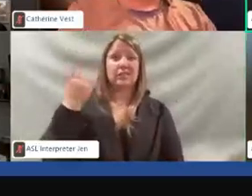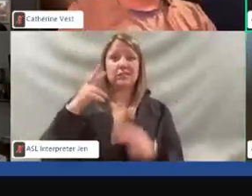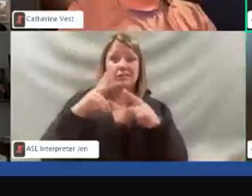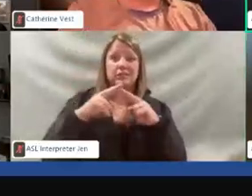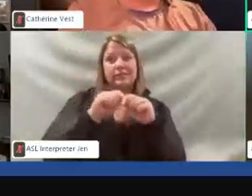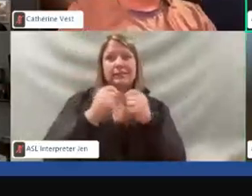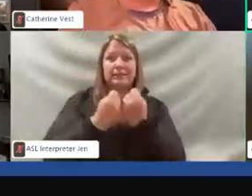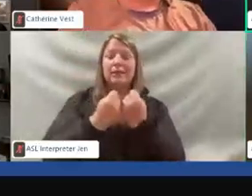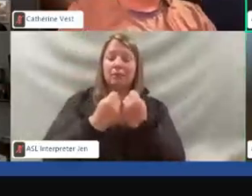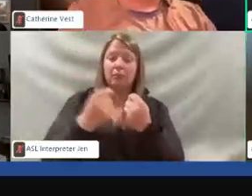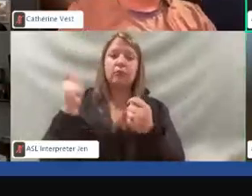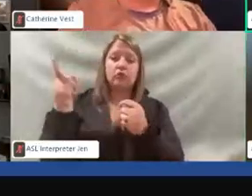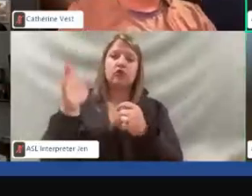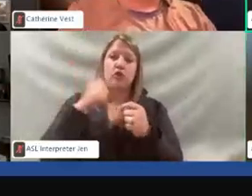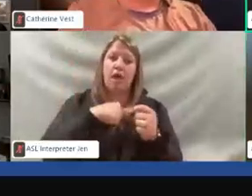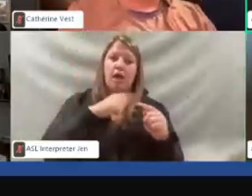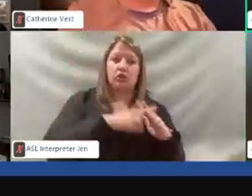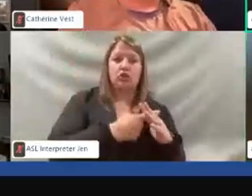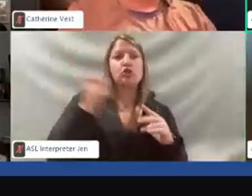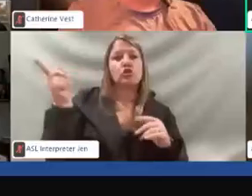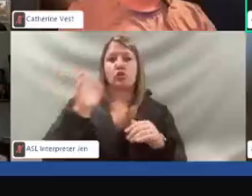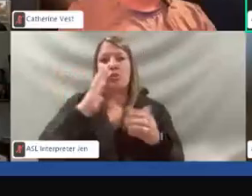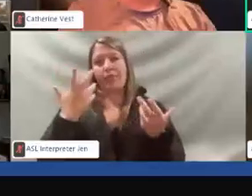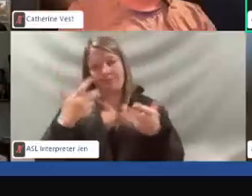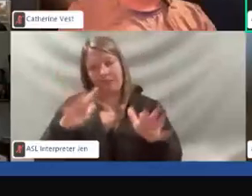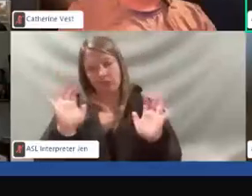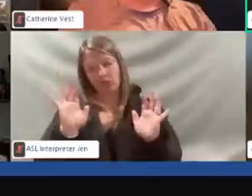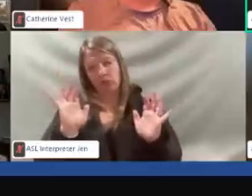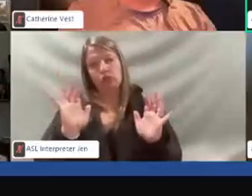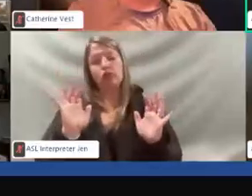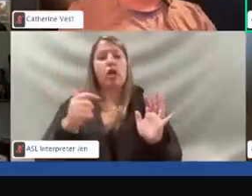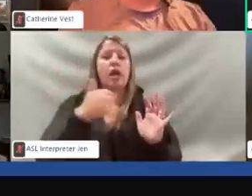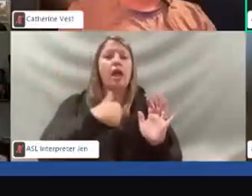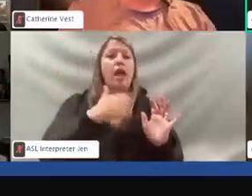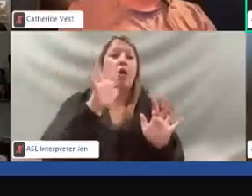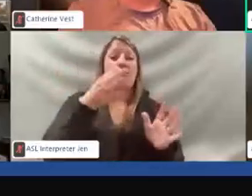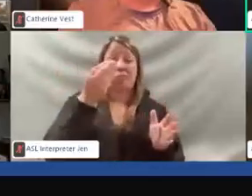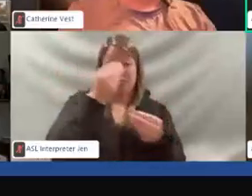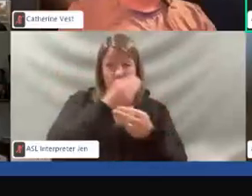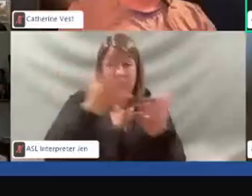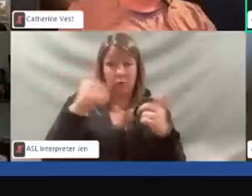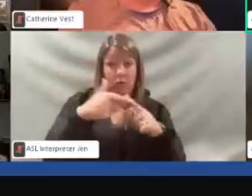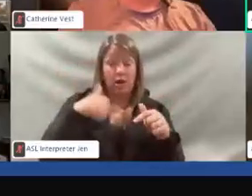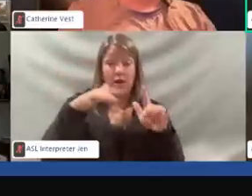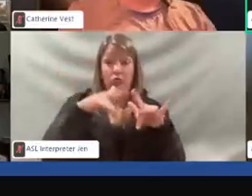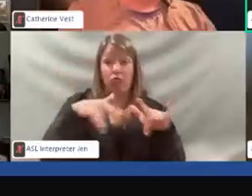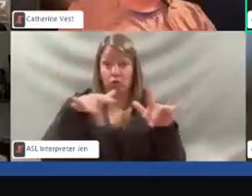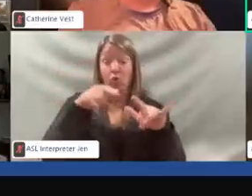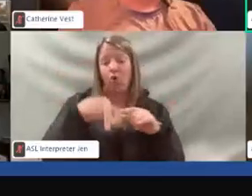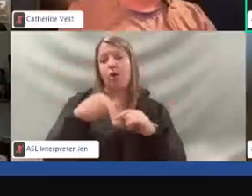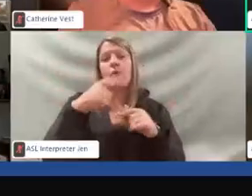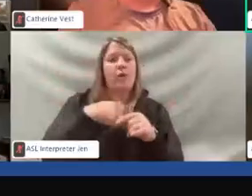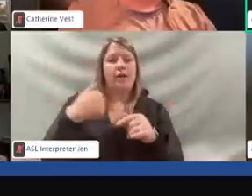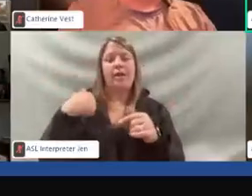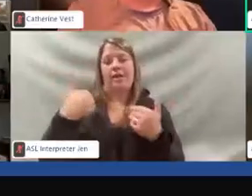going to start. She's going to finish. I'm trying to keep in mind when I report on this that we have